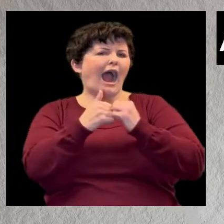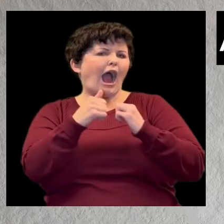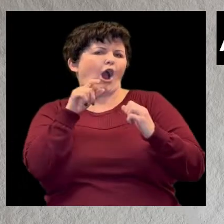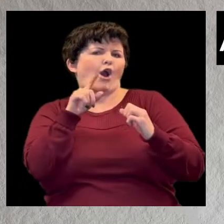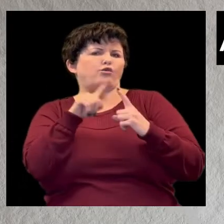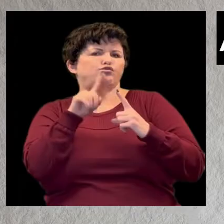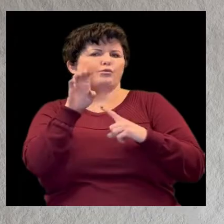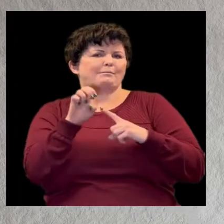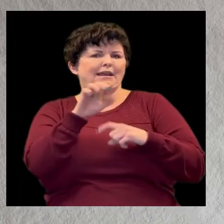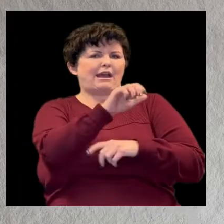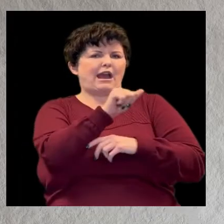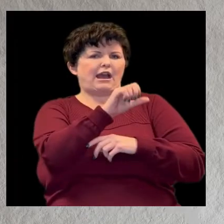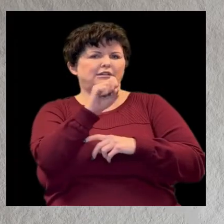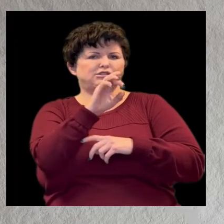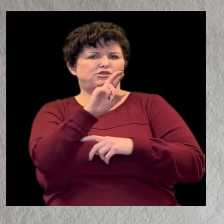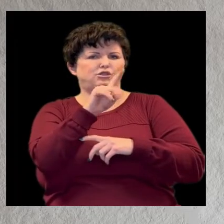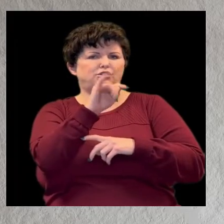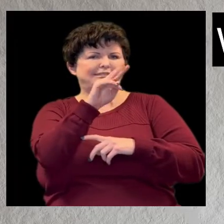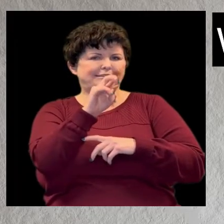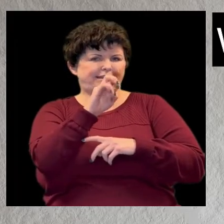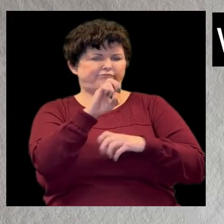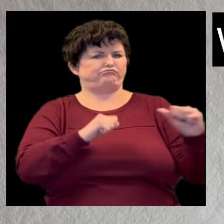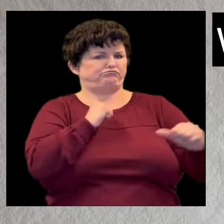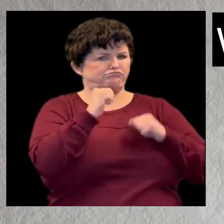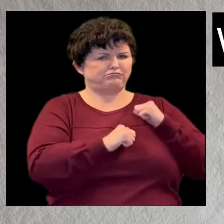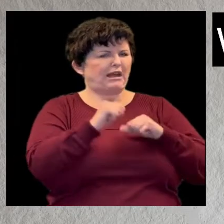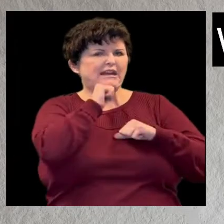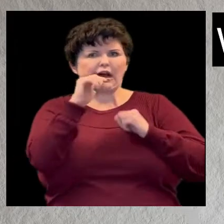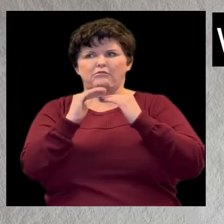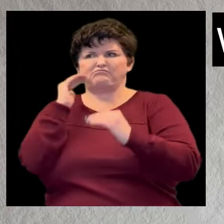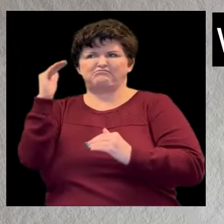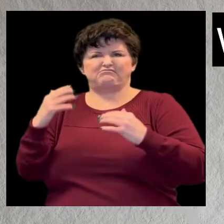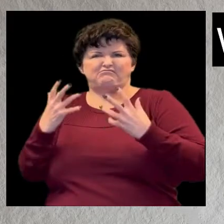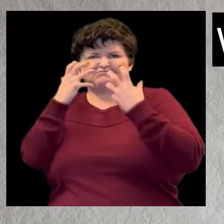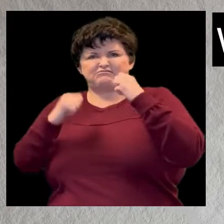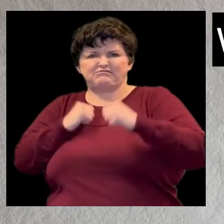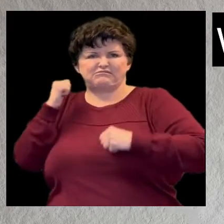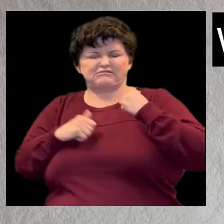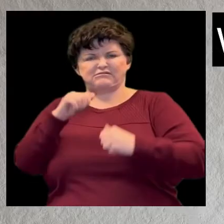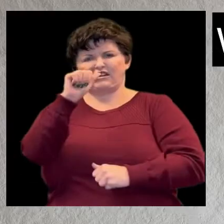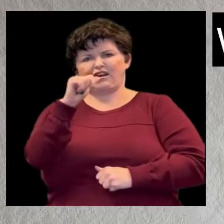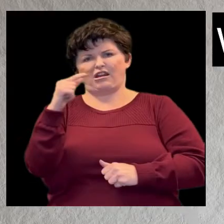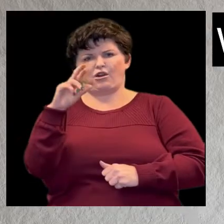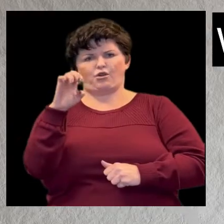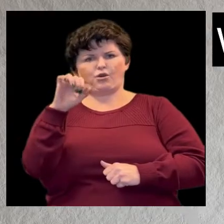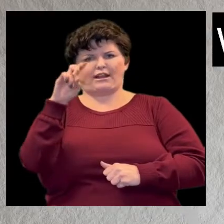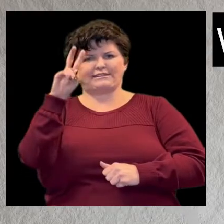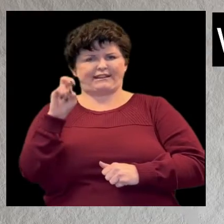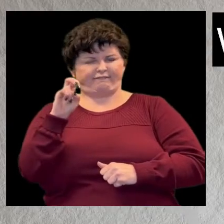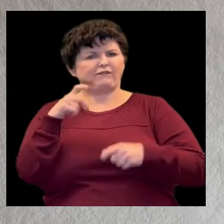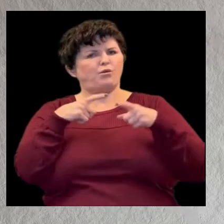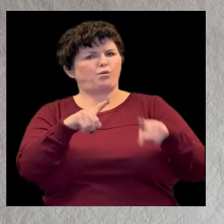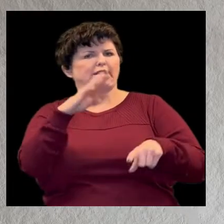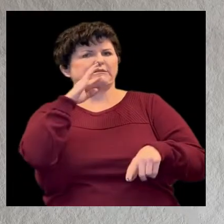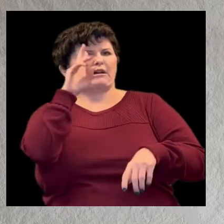aggressive when speaking up for yourself. So first, what is self-advocacy? Well, it's the ability